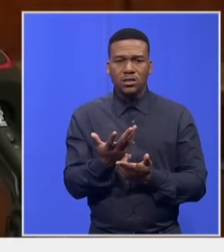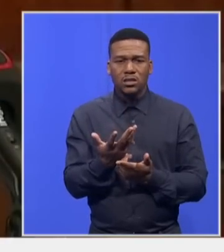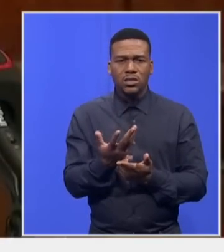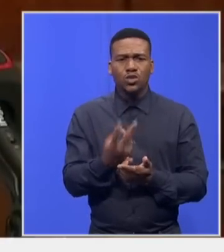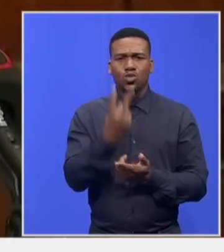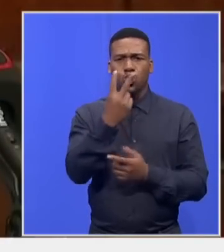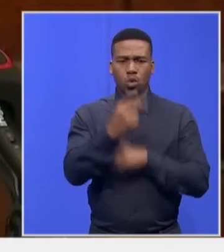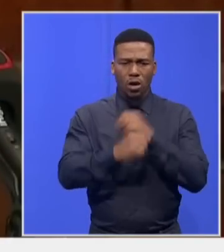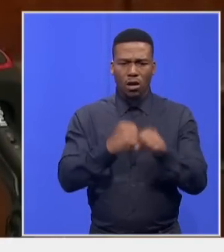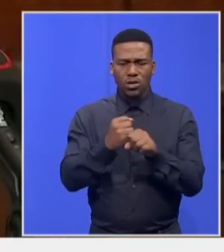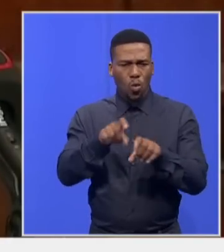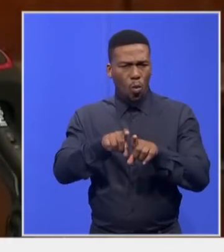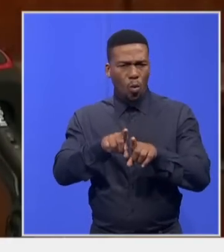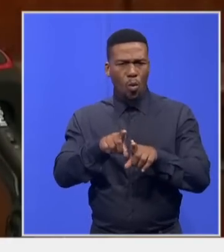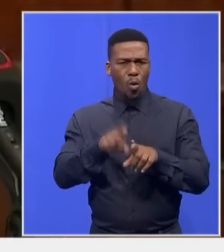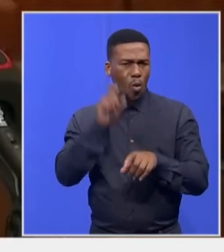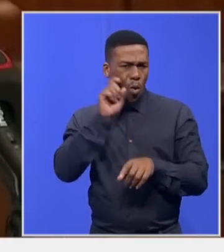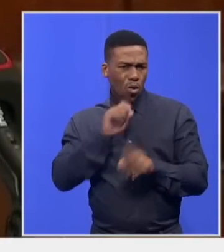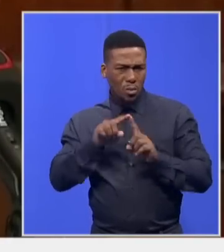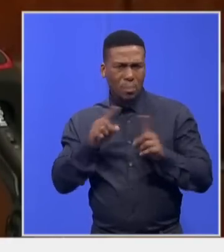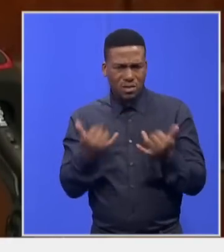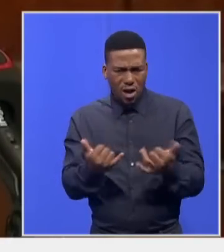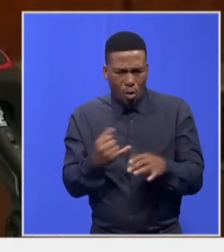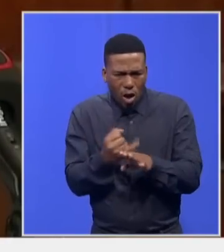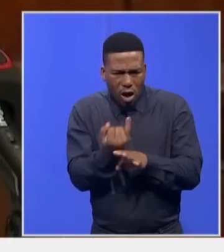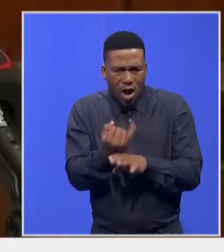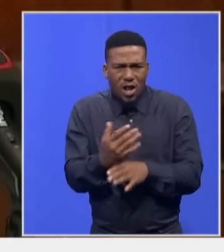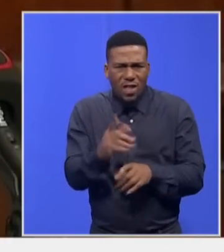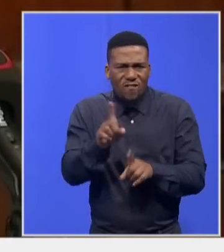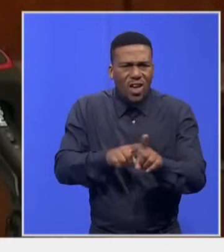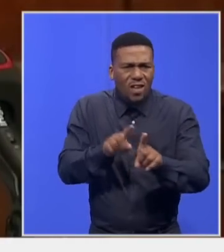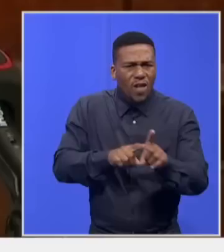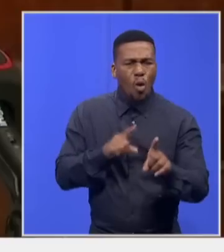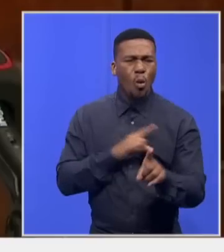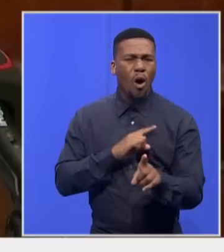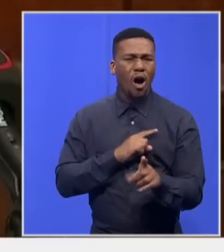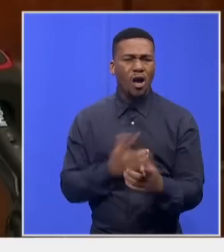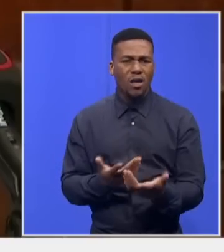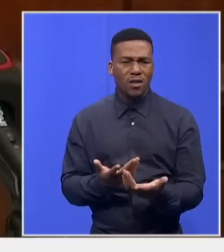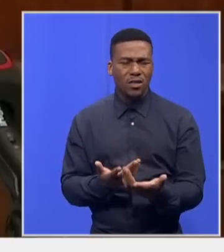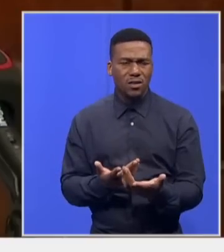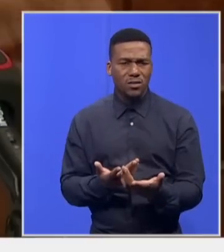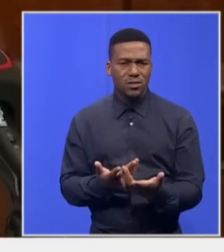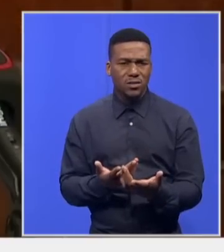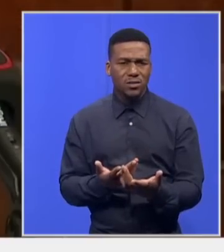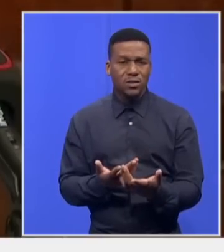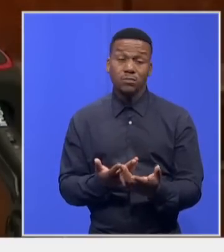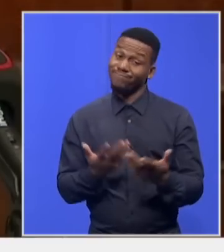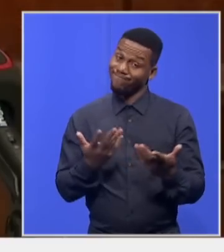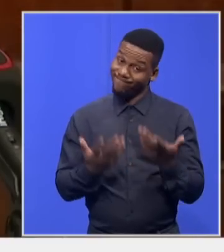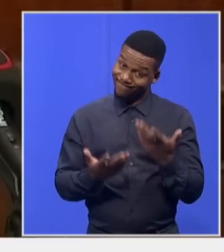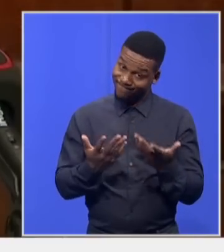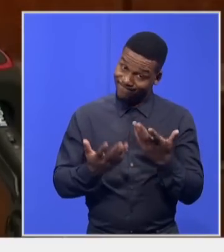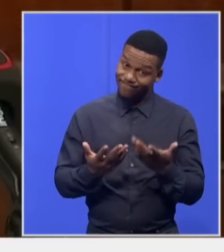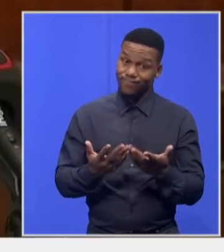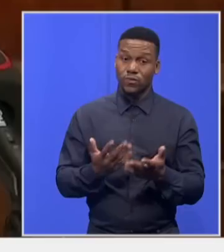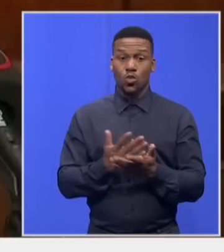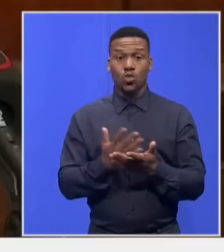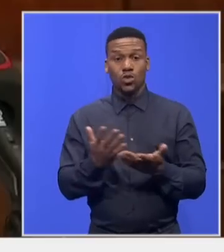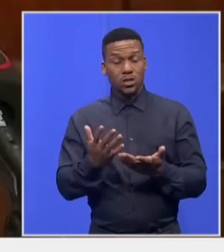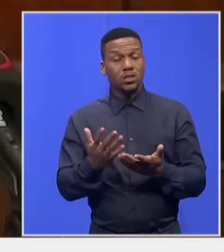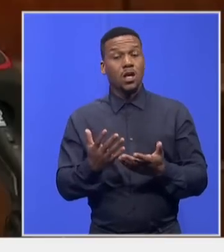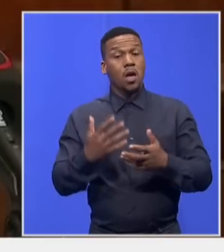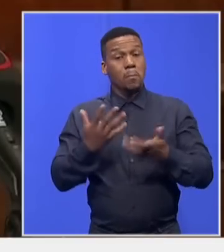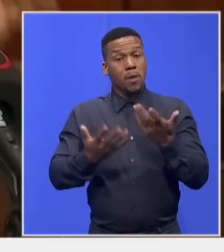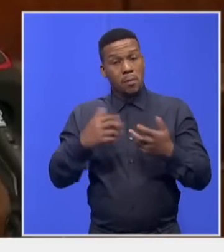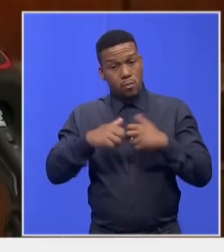And when we're speaking to management, a significant proportion of this can be attributed to the issues that are well documented in the